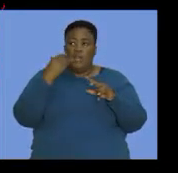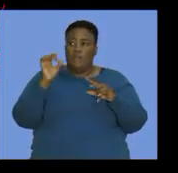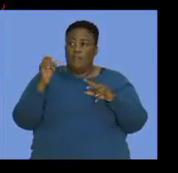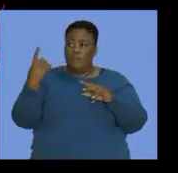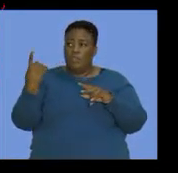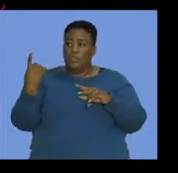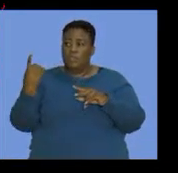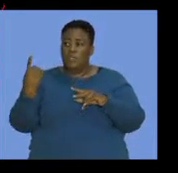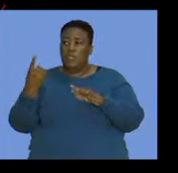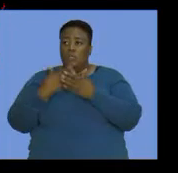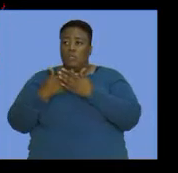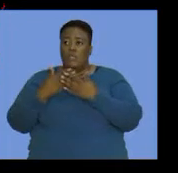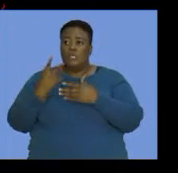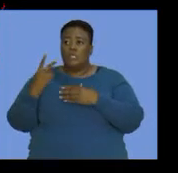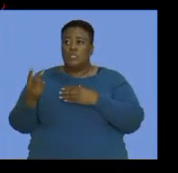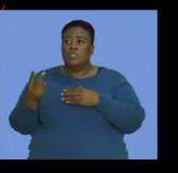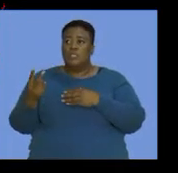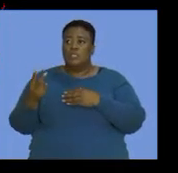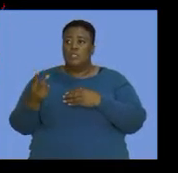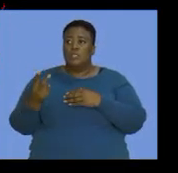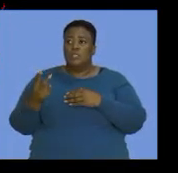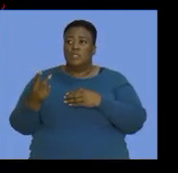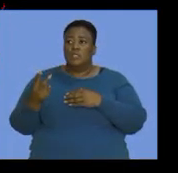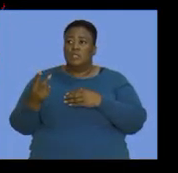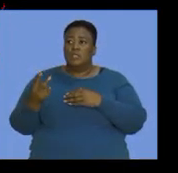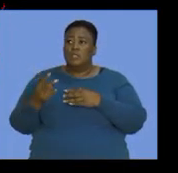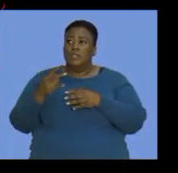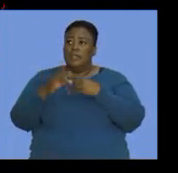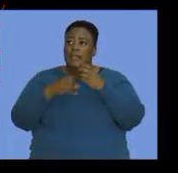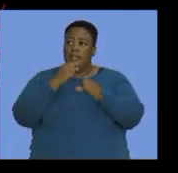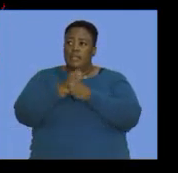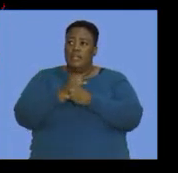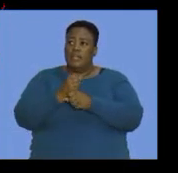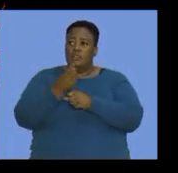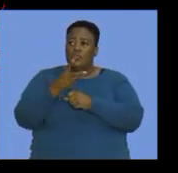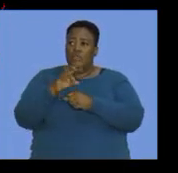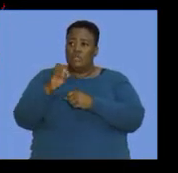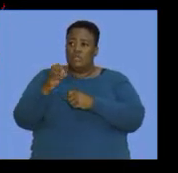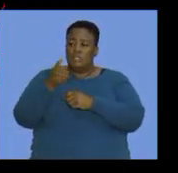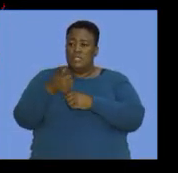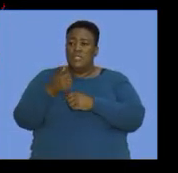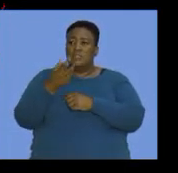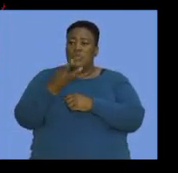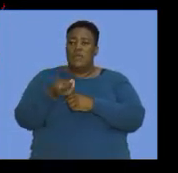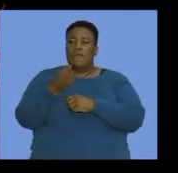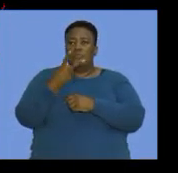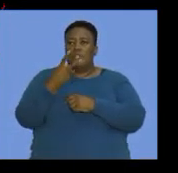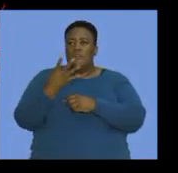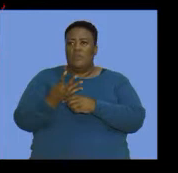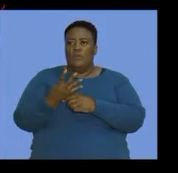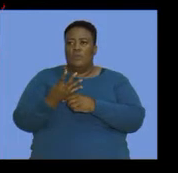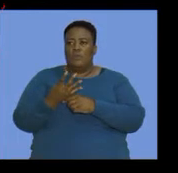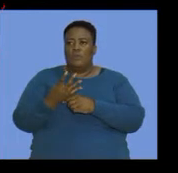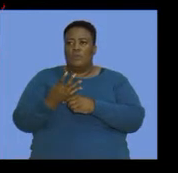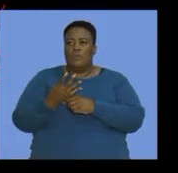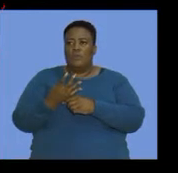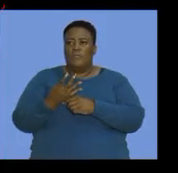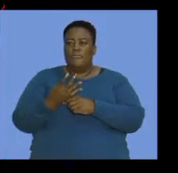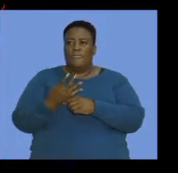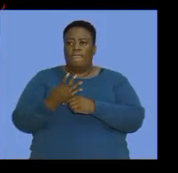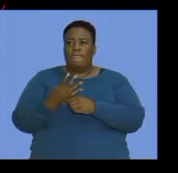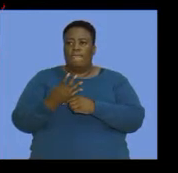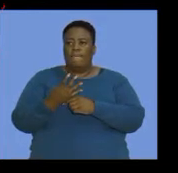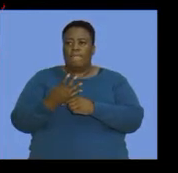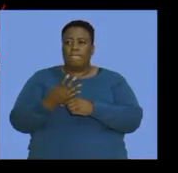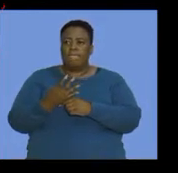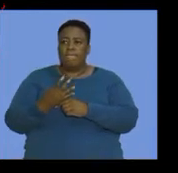out. And if we go to the first one, you can see that in the year 2006 we had 24